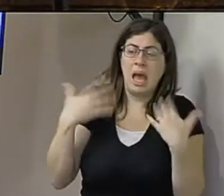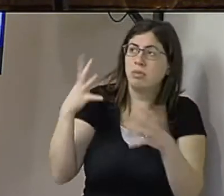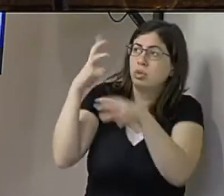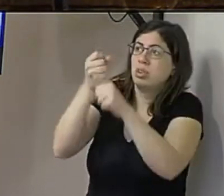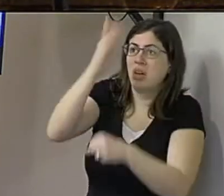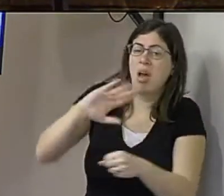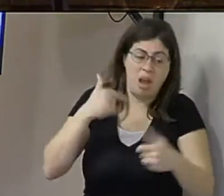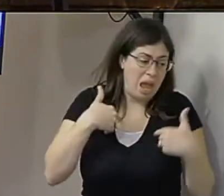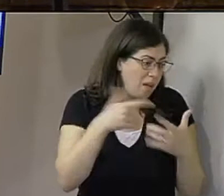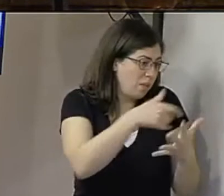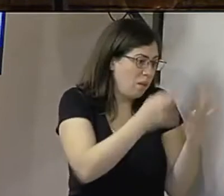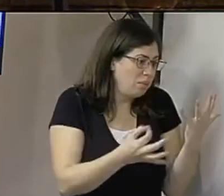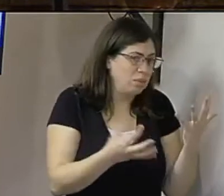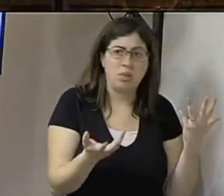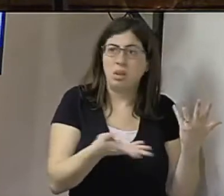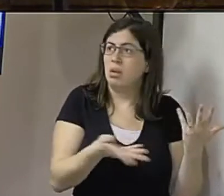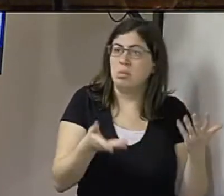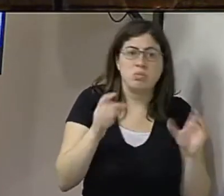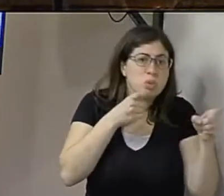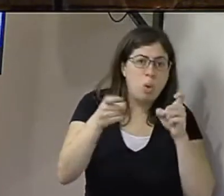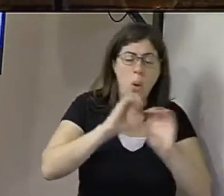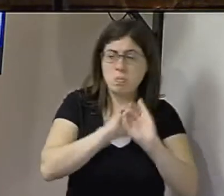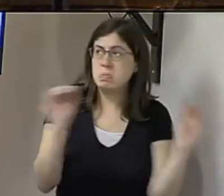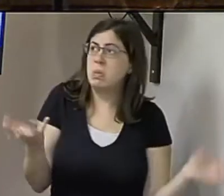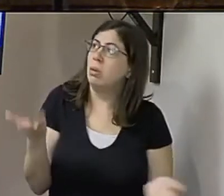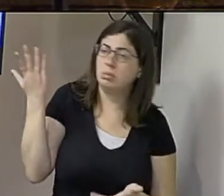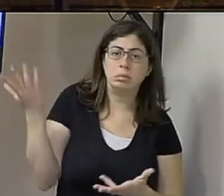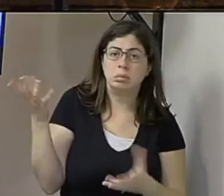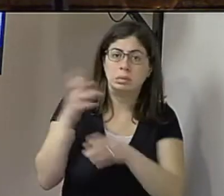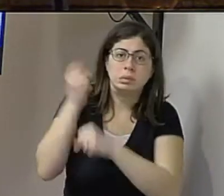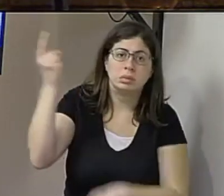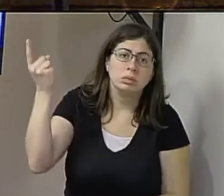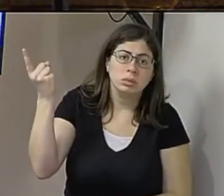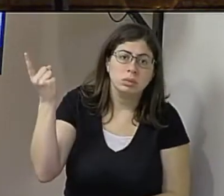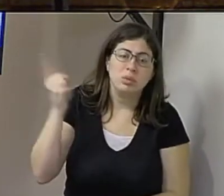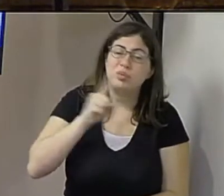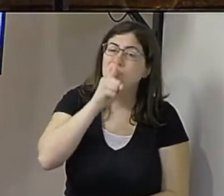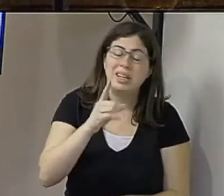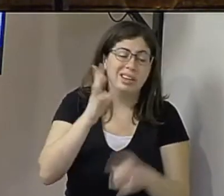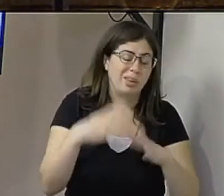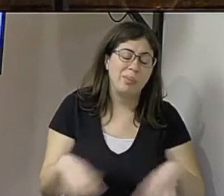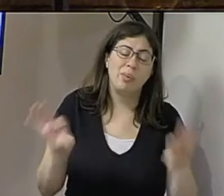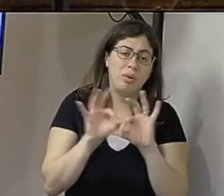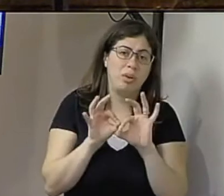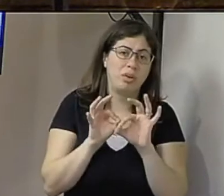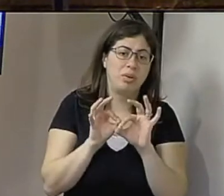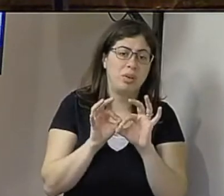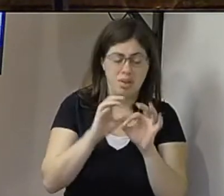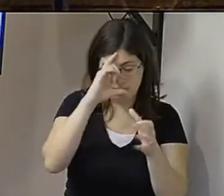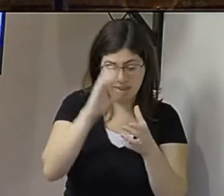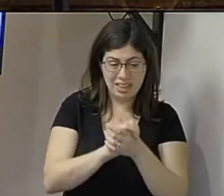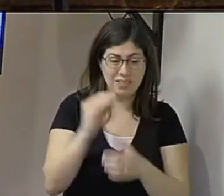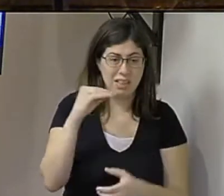trust God because they don't have any opportunity. They don't have any control over their own situation. it's really important that we don't believe